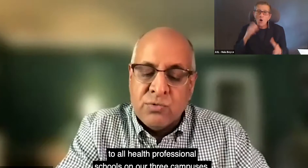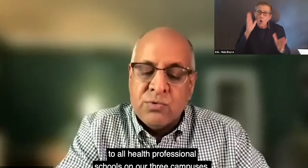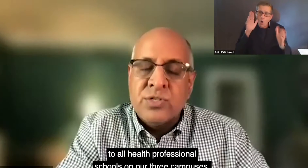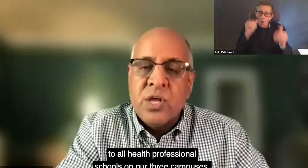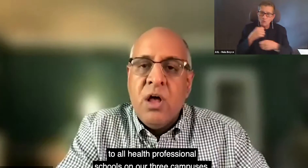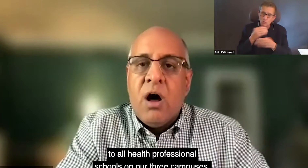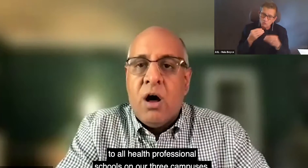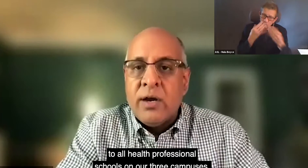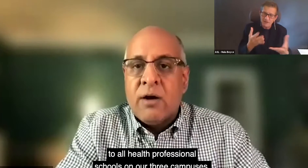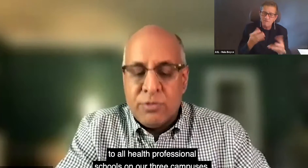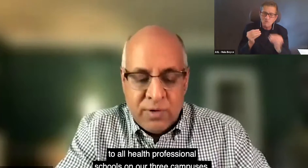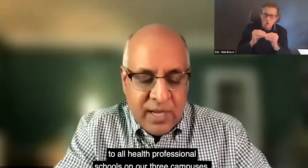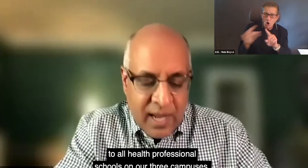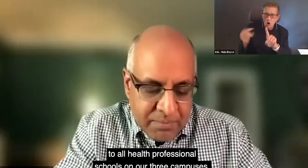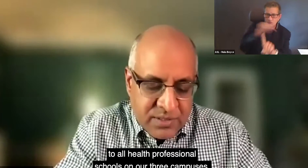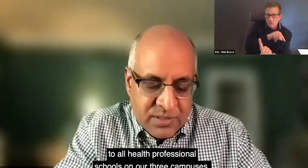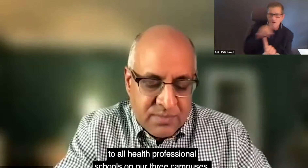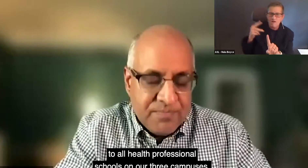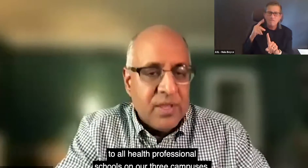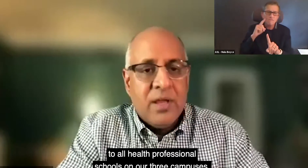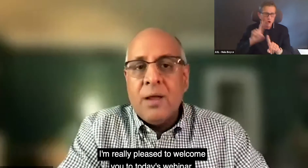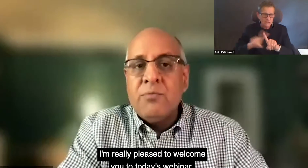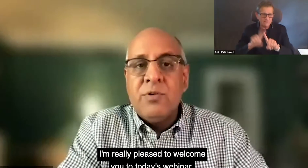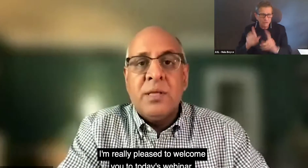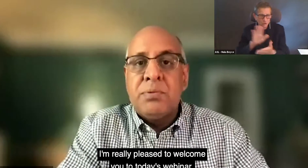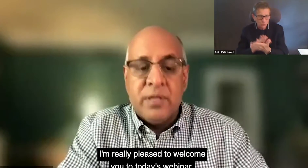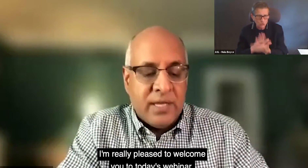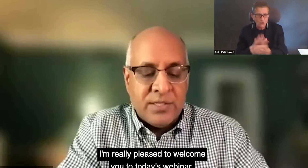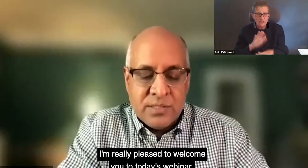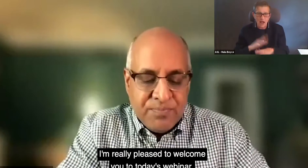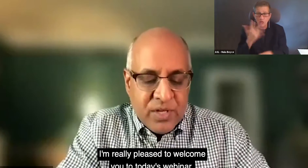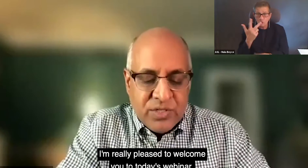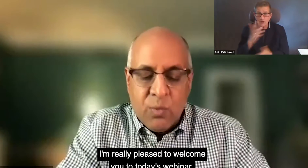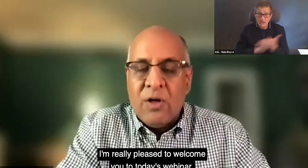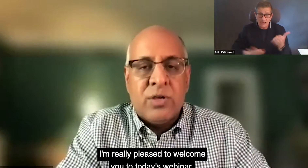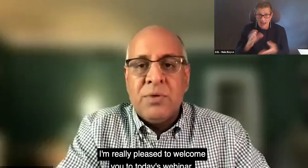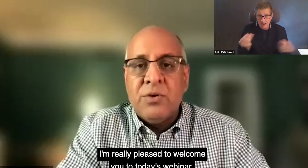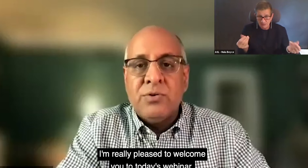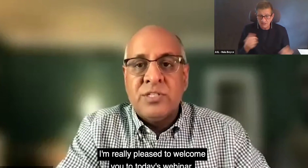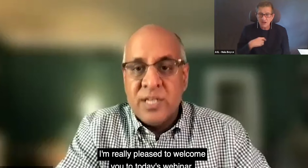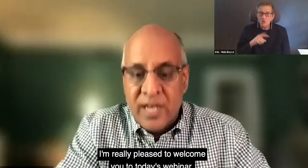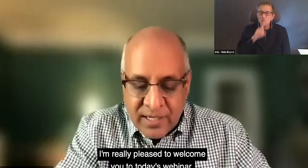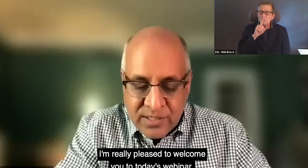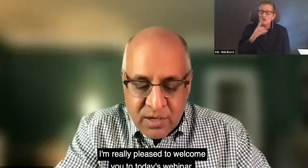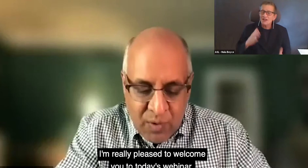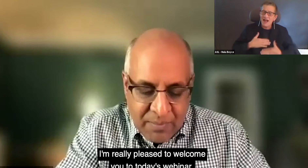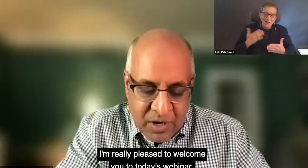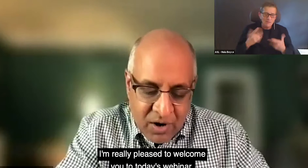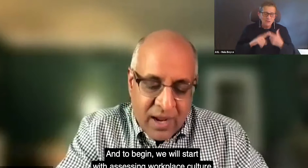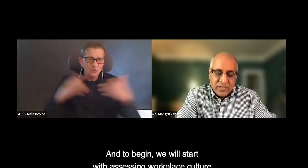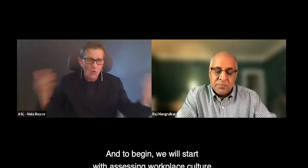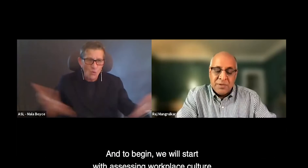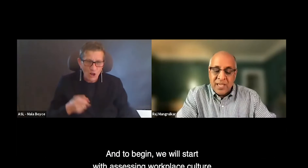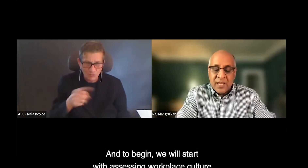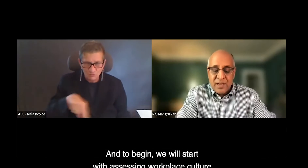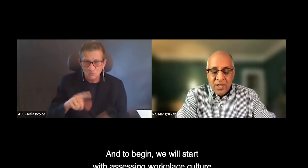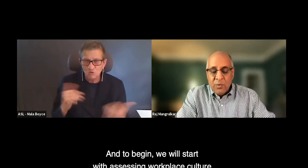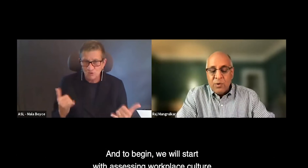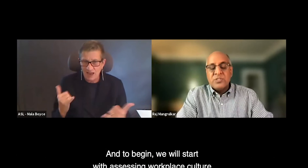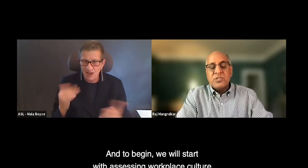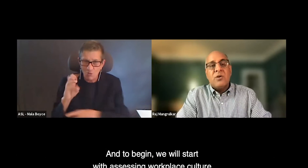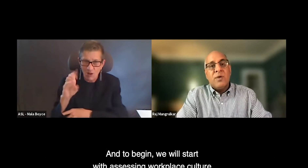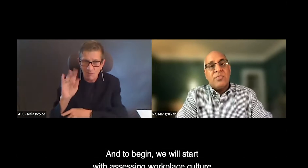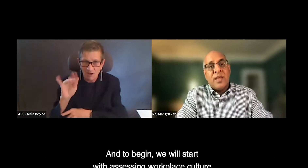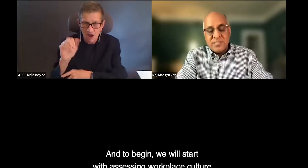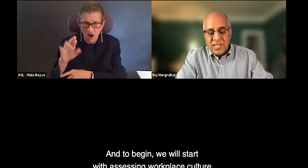professional schools on our 3 campuses. I'm really pleased to welcome you to today's webinar. And to begin,